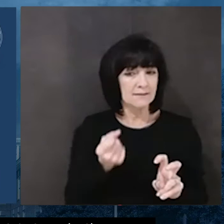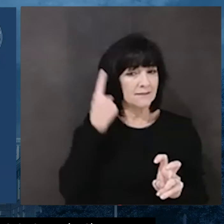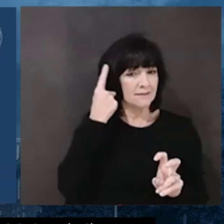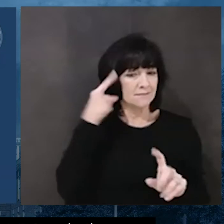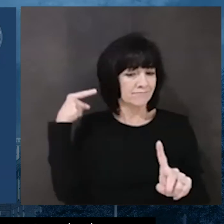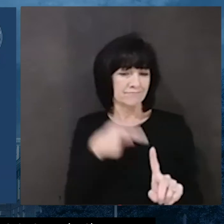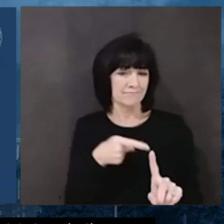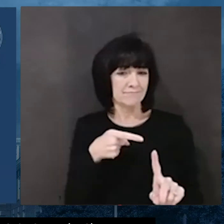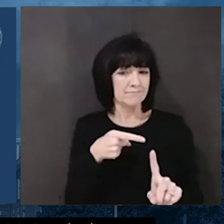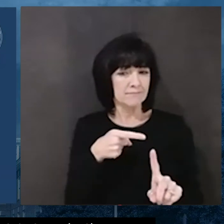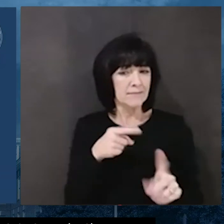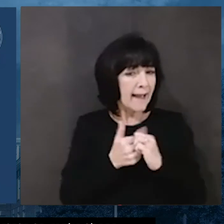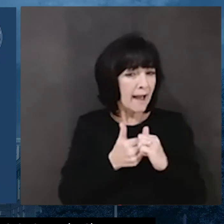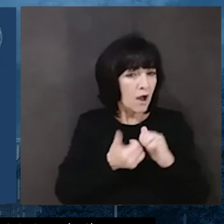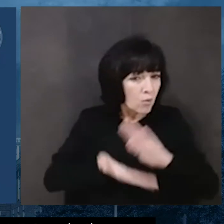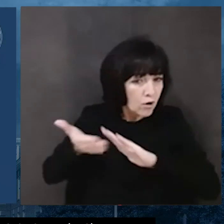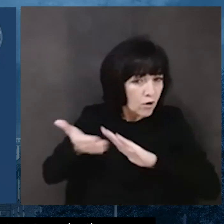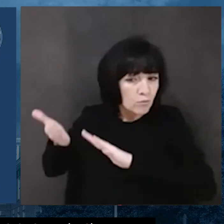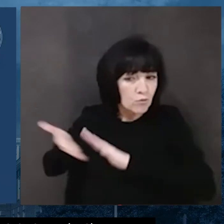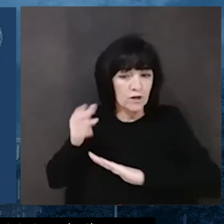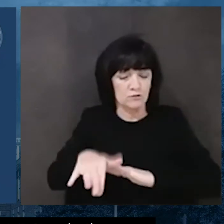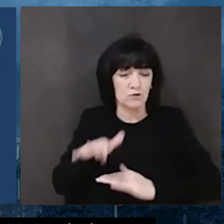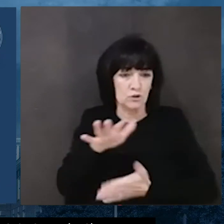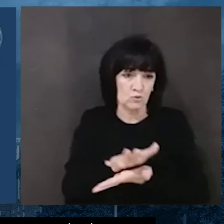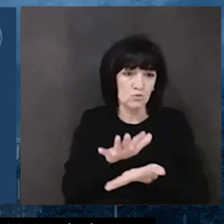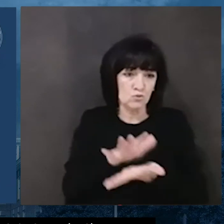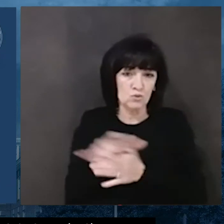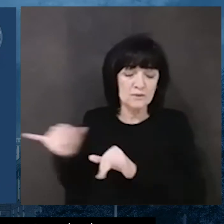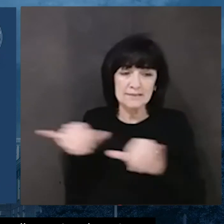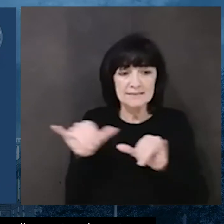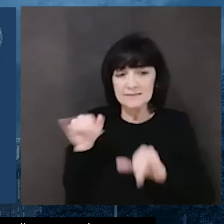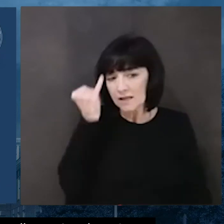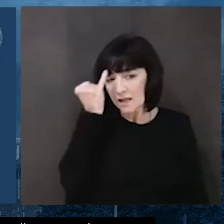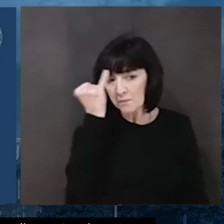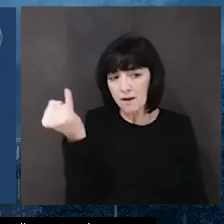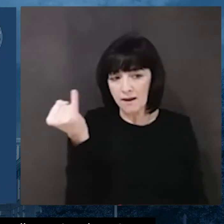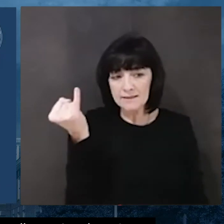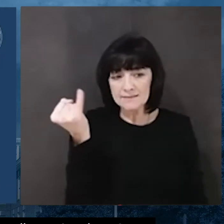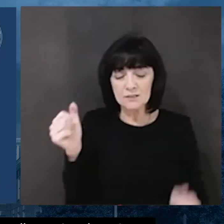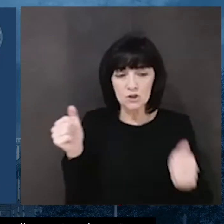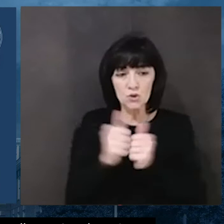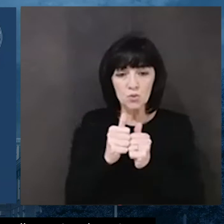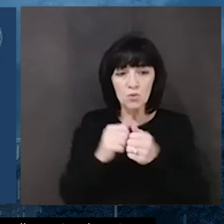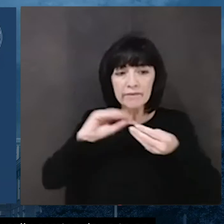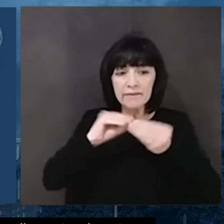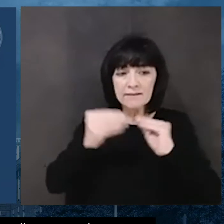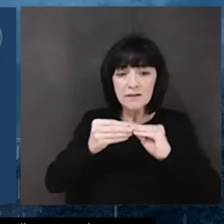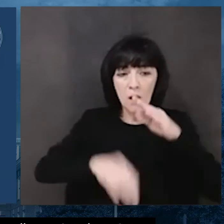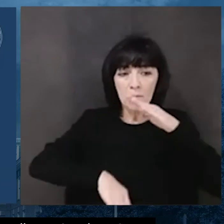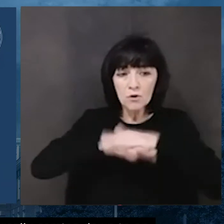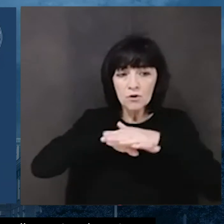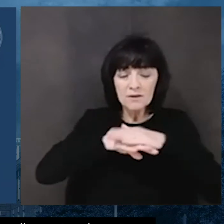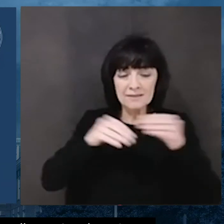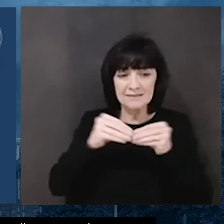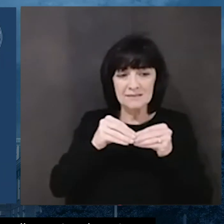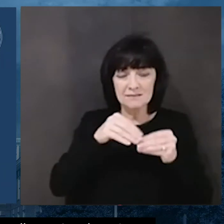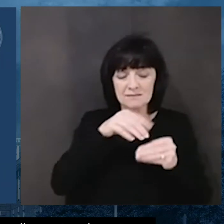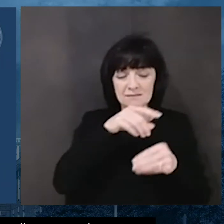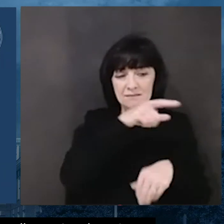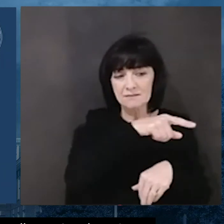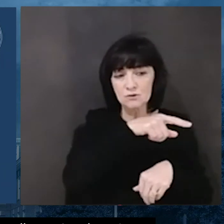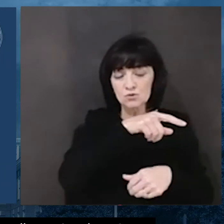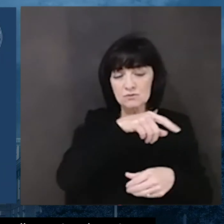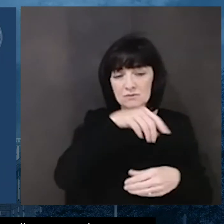one, much like the issue with respect to capacity in hospitals. Obviously, very